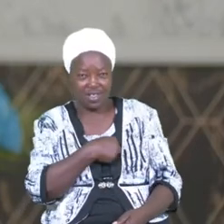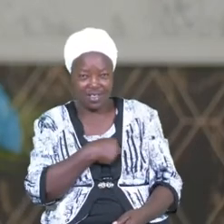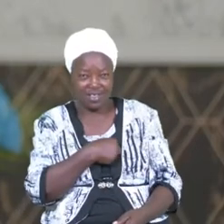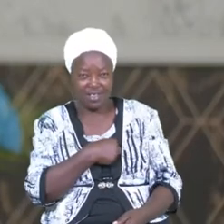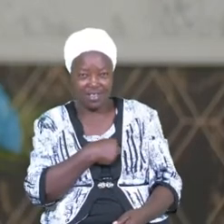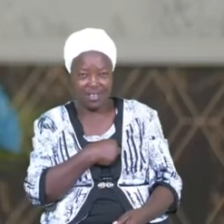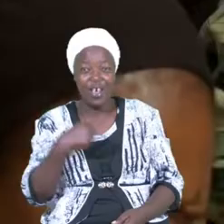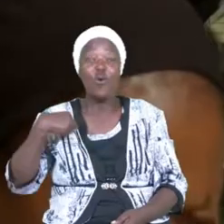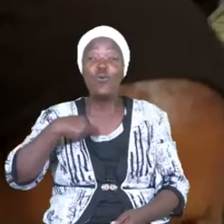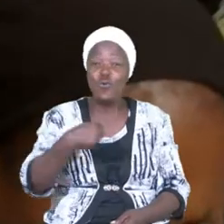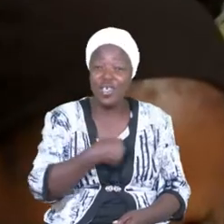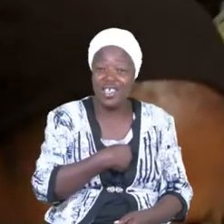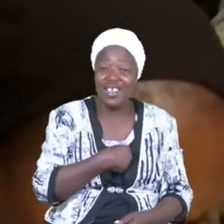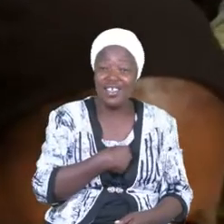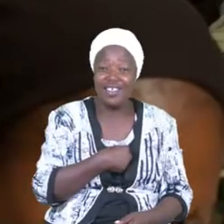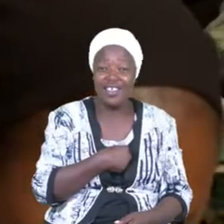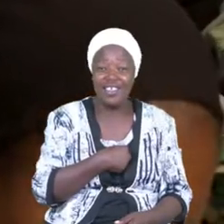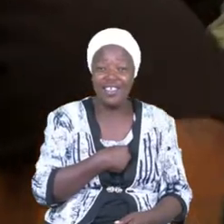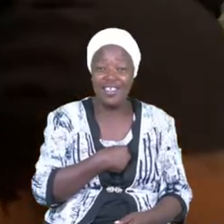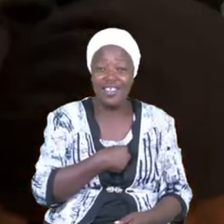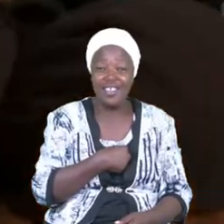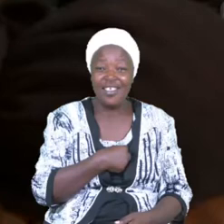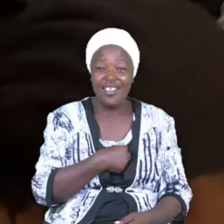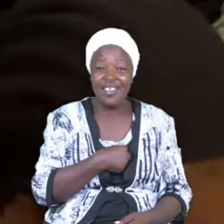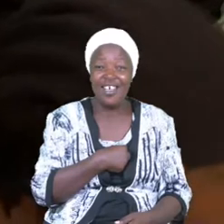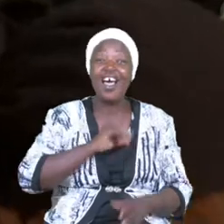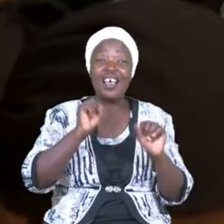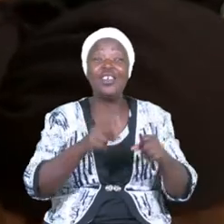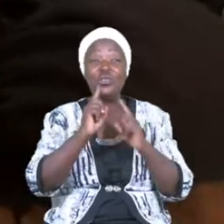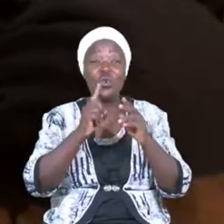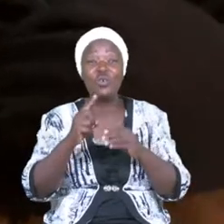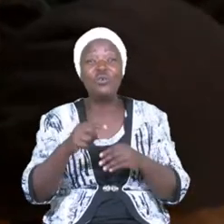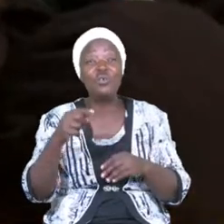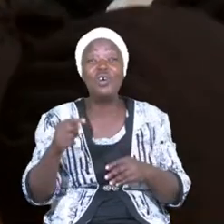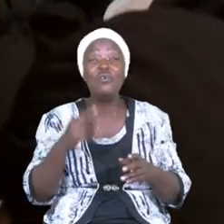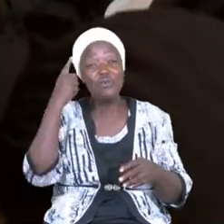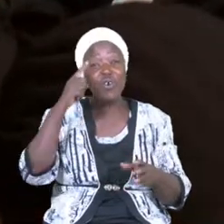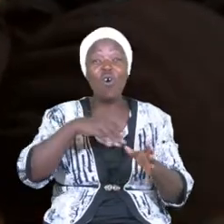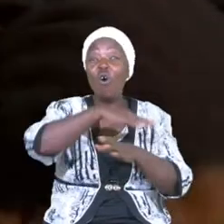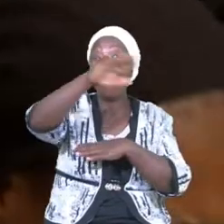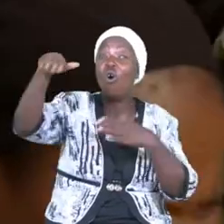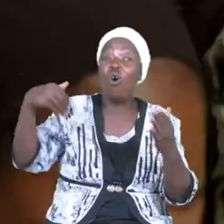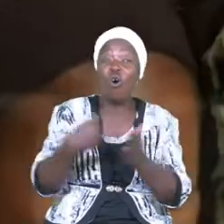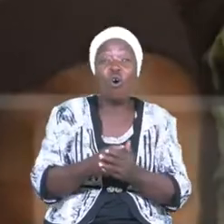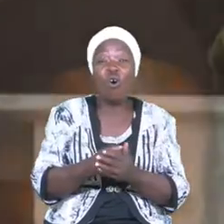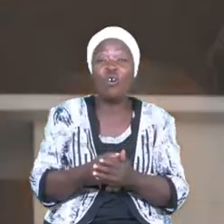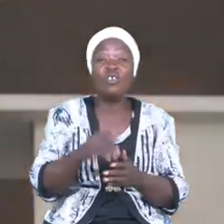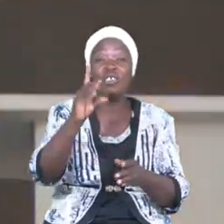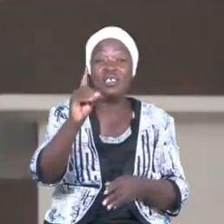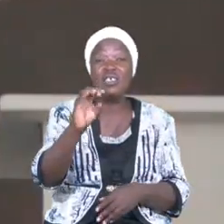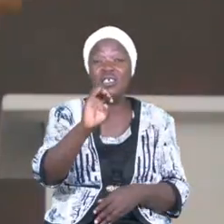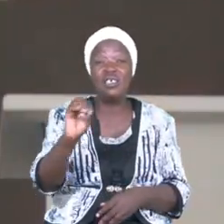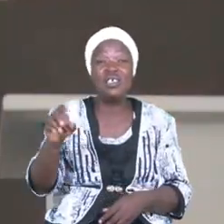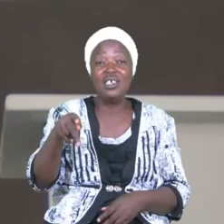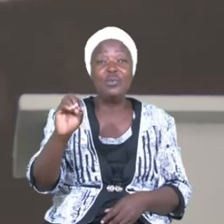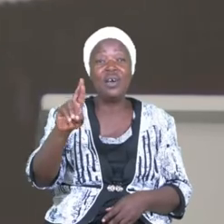we, I can talk for the whole of deeper life everywhere, men